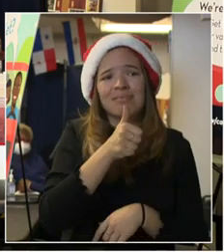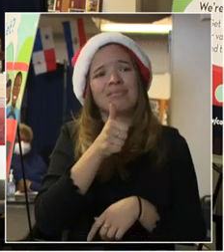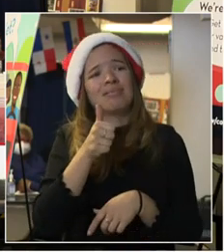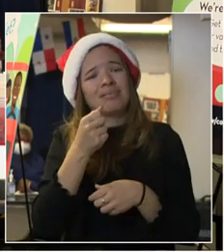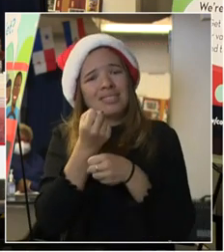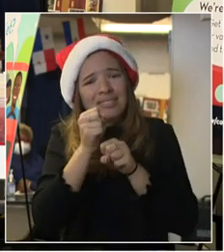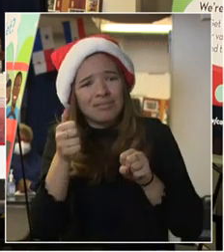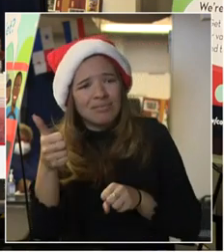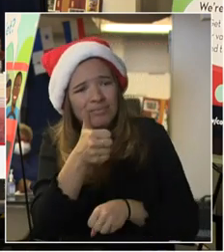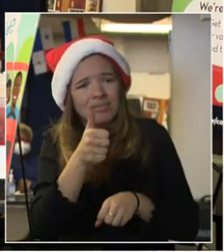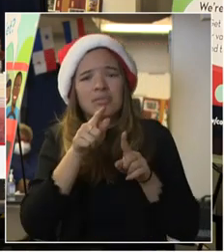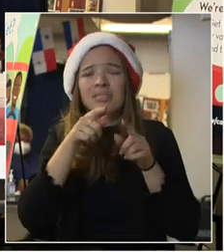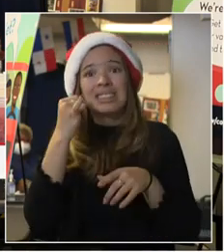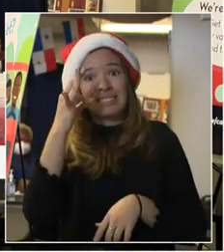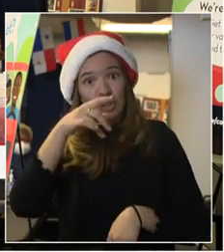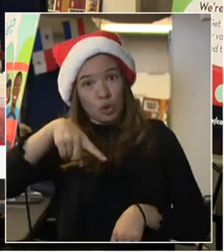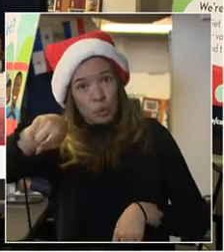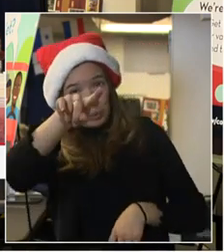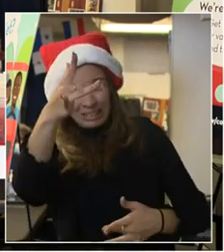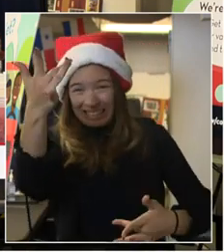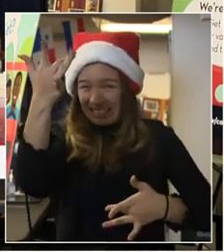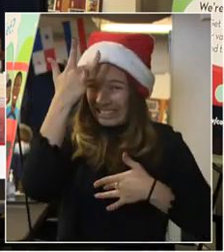stay home and take care of yourself.